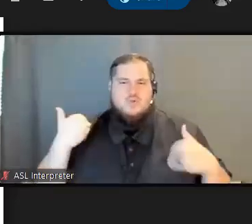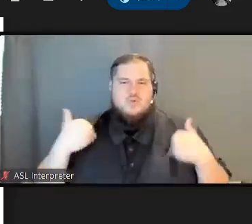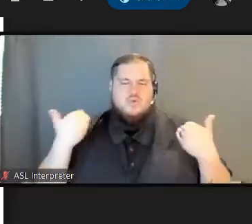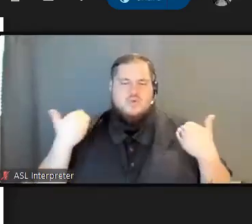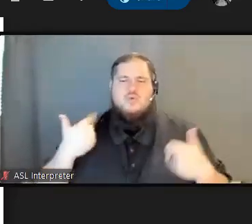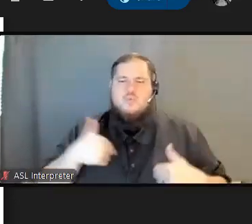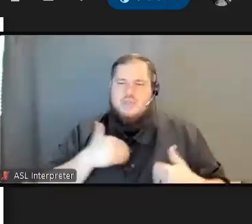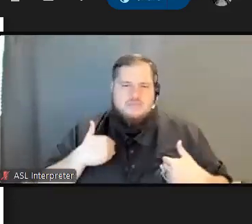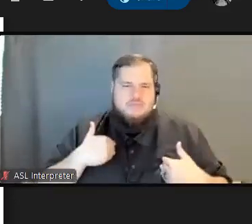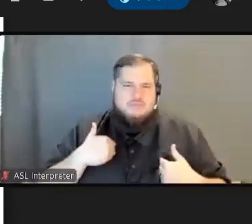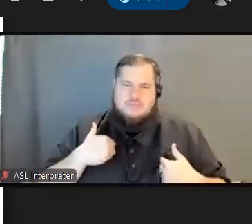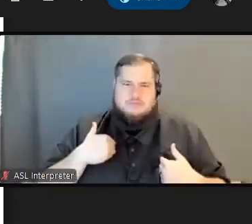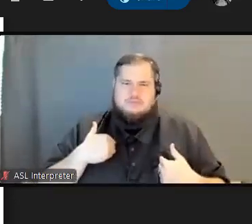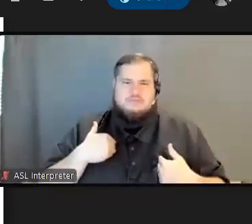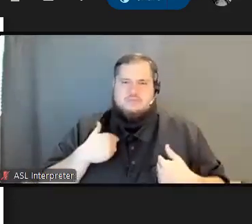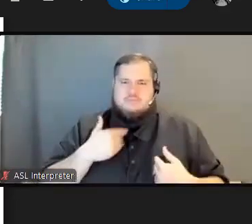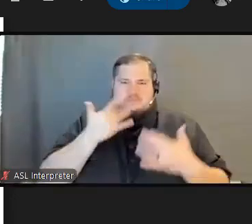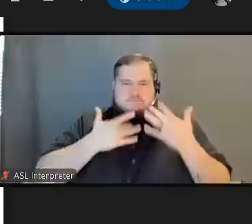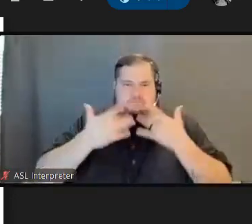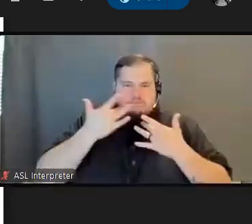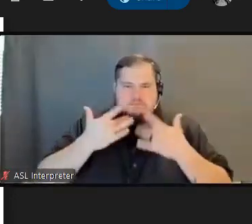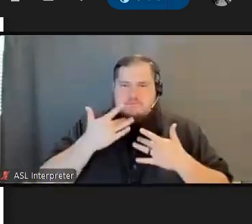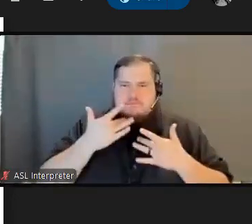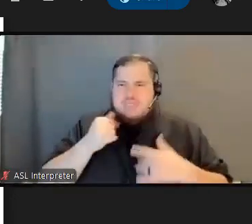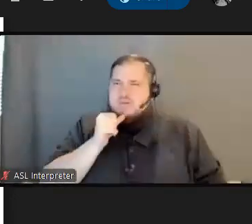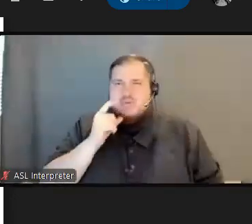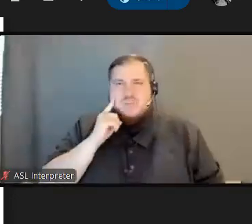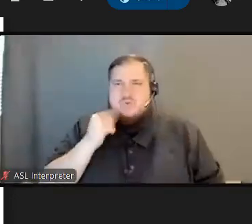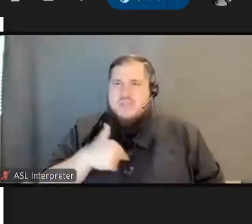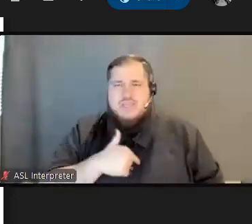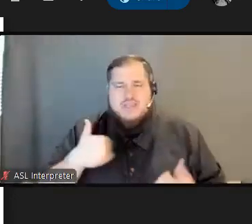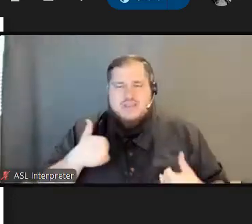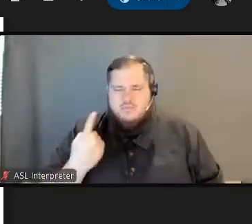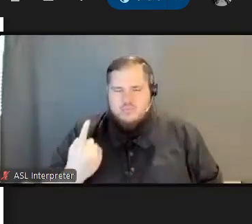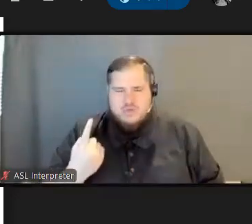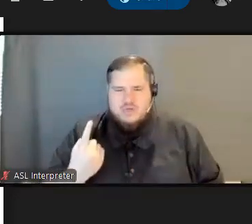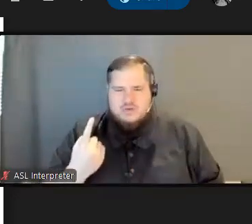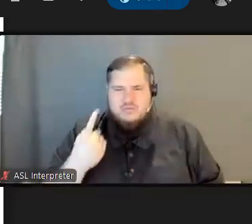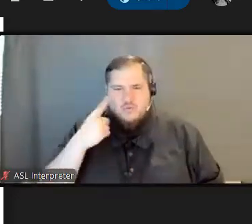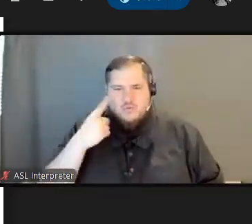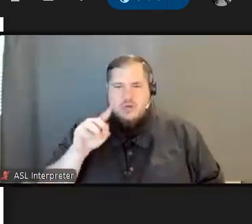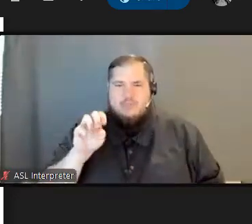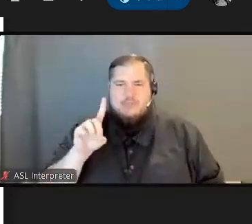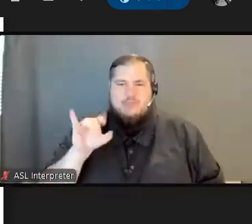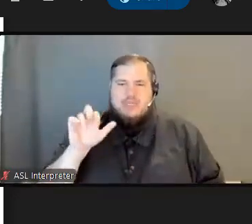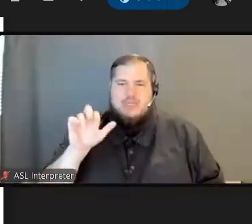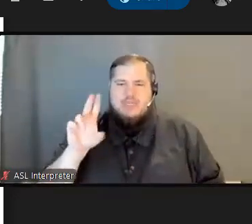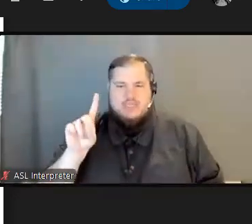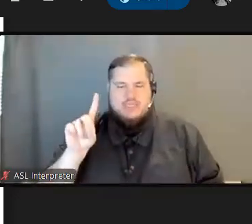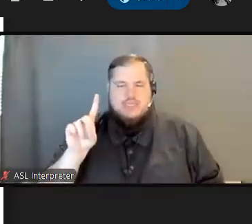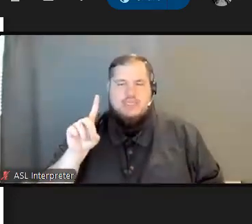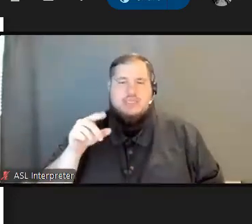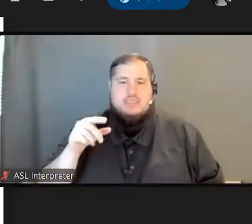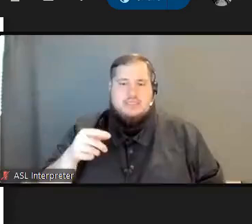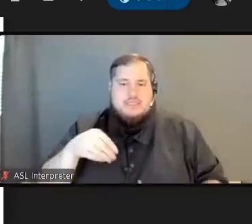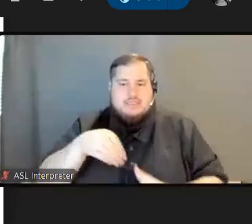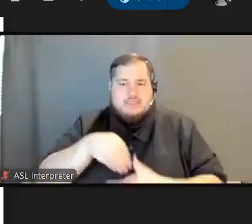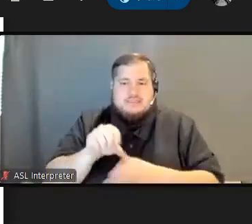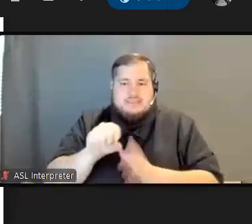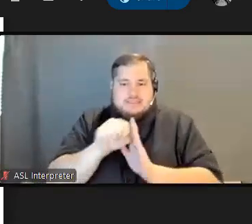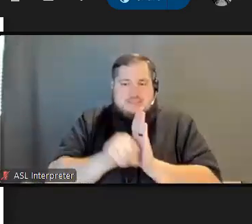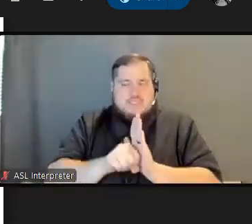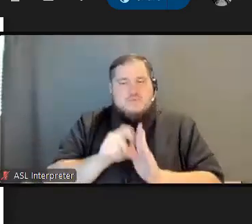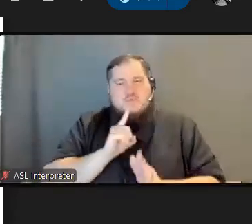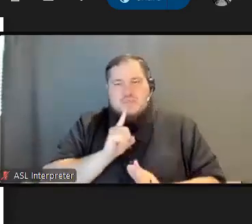are Medicaid. Actually, I don't think we have one or maybe one in the state. And that's a huge